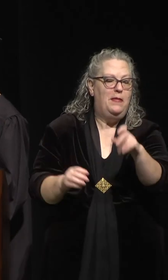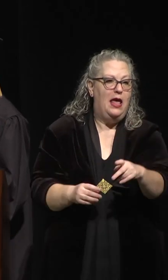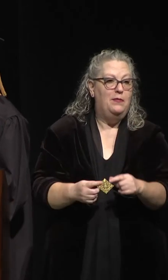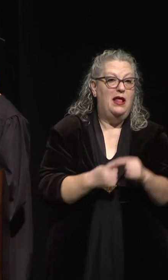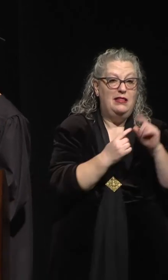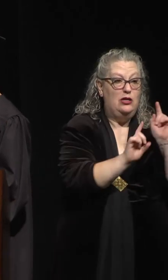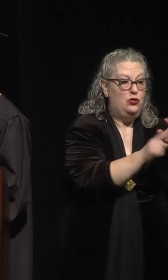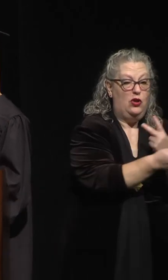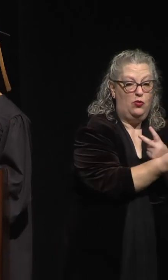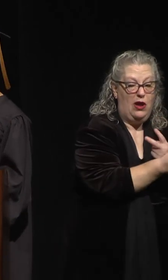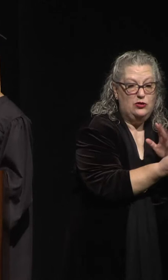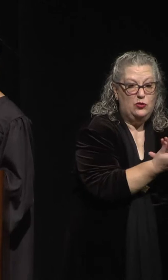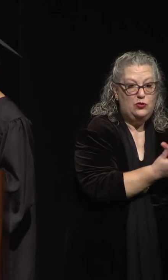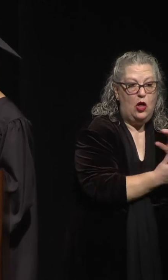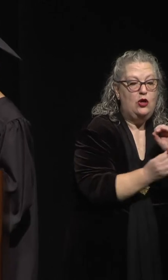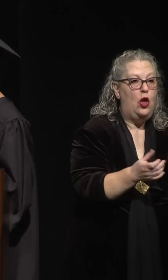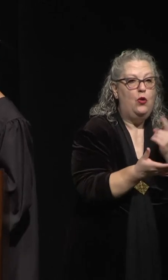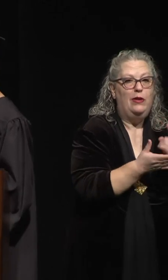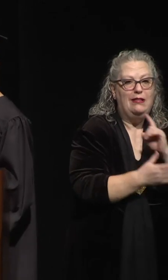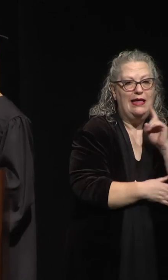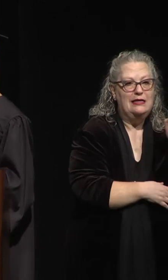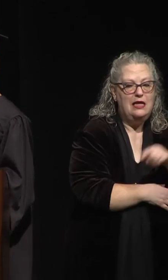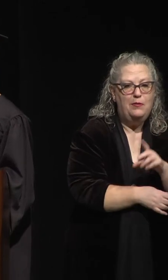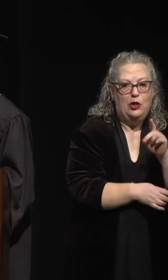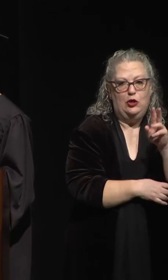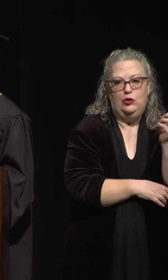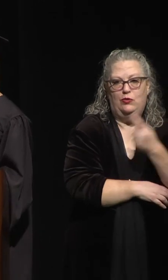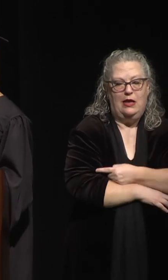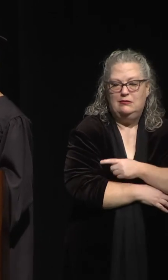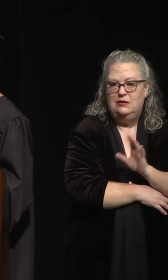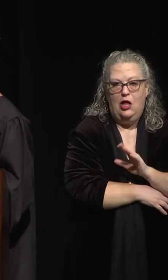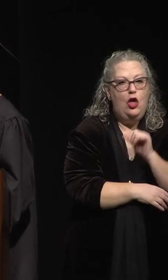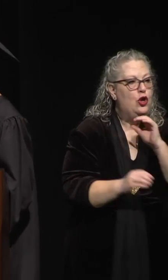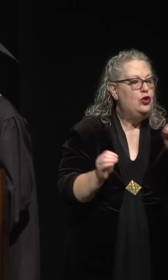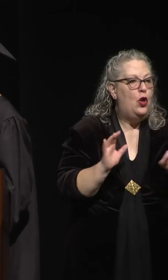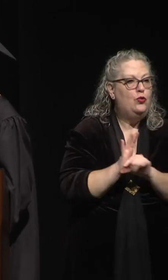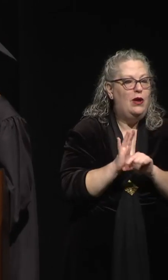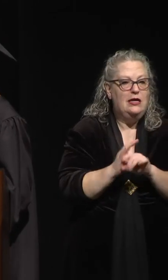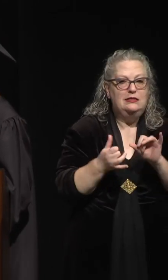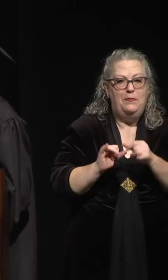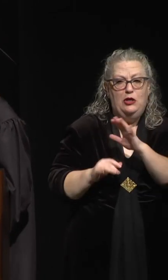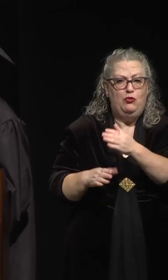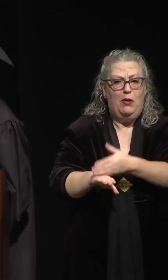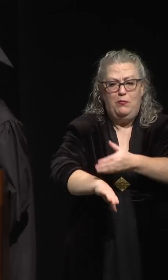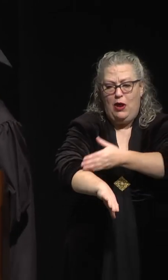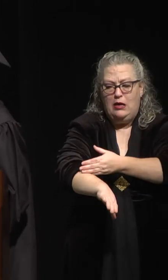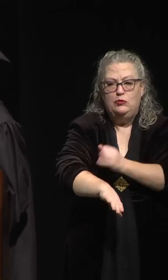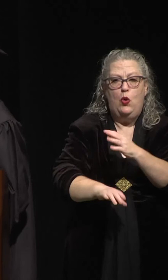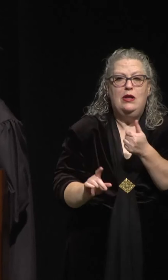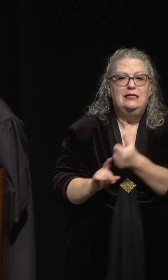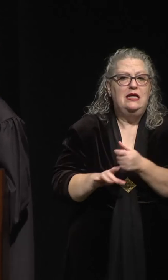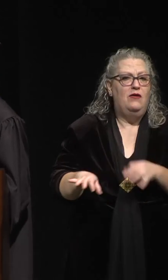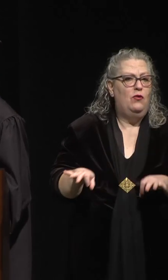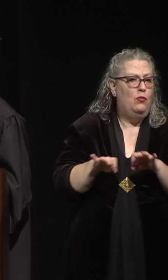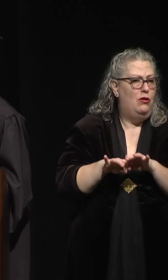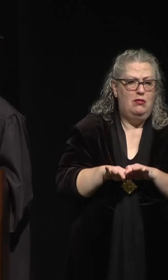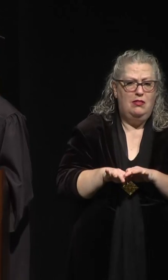you're going to graduate school, there are no more weekly assignments or due dates, no grades to measure your progress or your